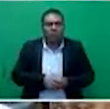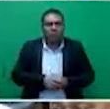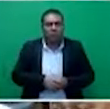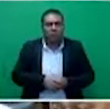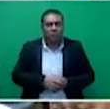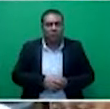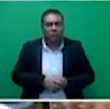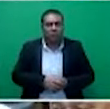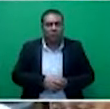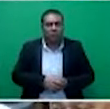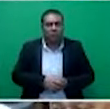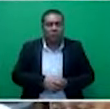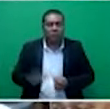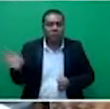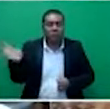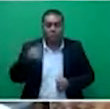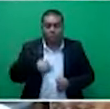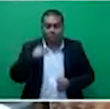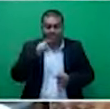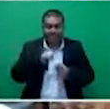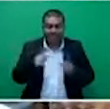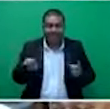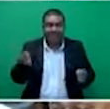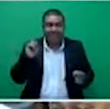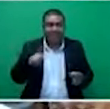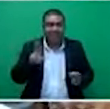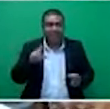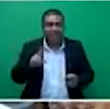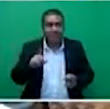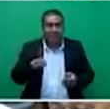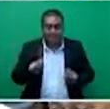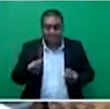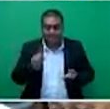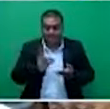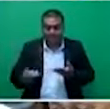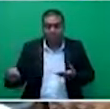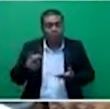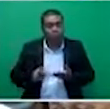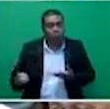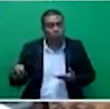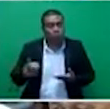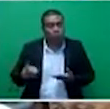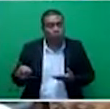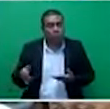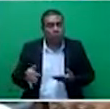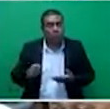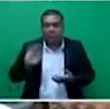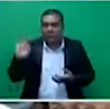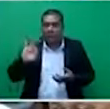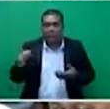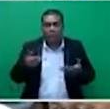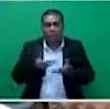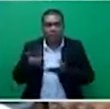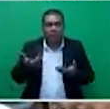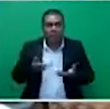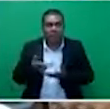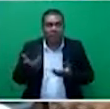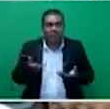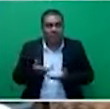sir. All of this was done. Money was going down the gurgler. No consultations. And here we have,